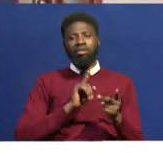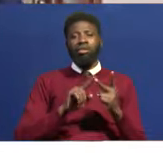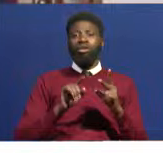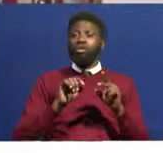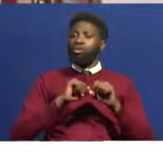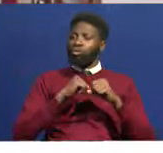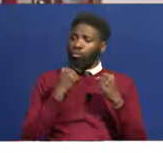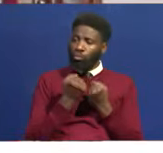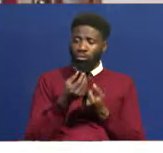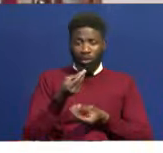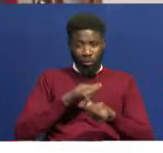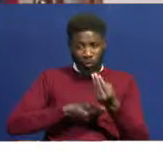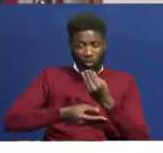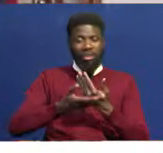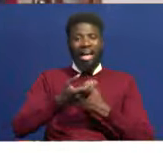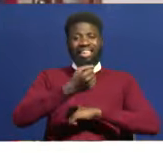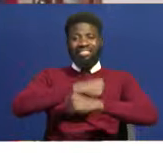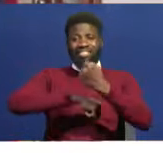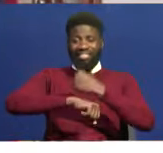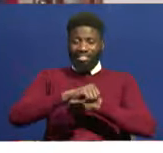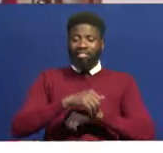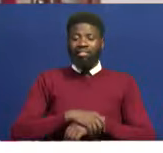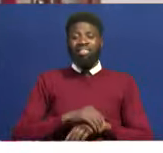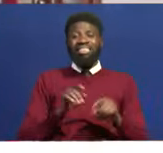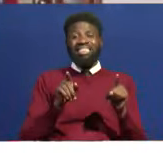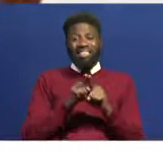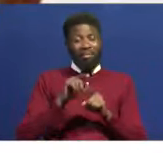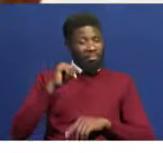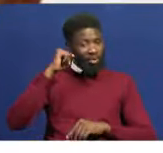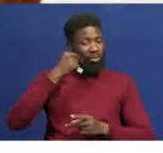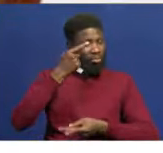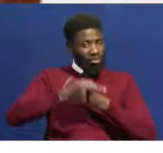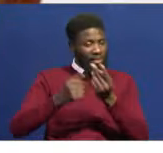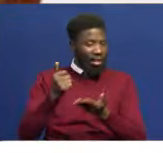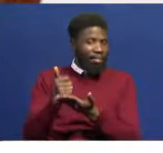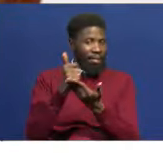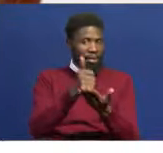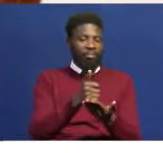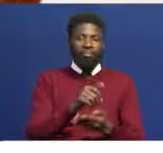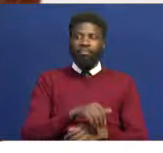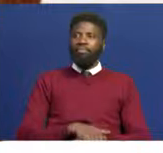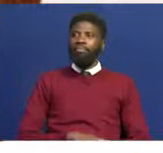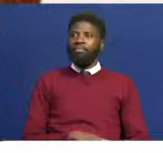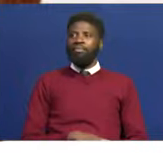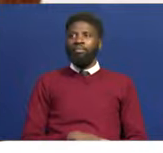of the farm, of the day, and even in the election political process. The fact that